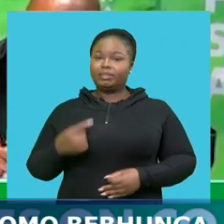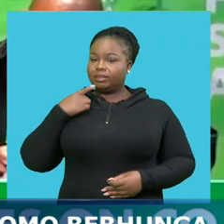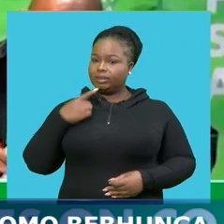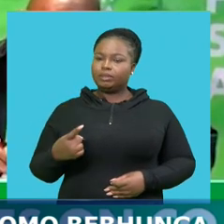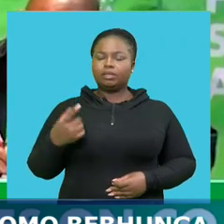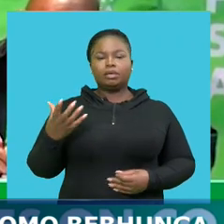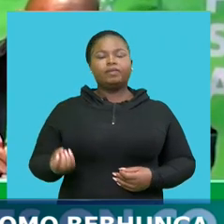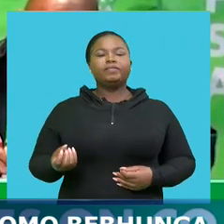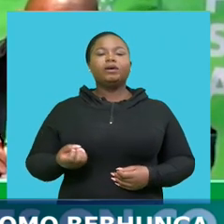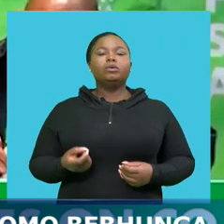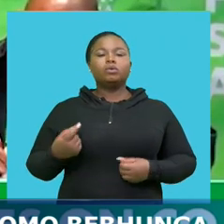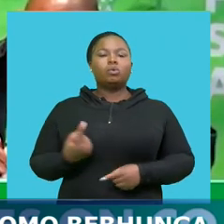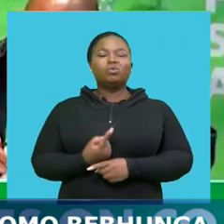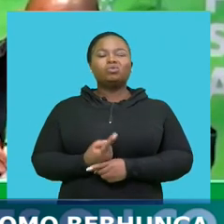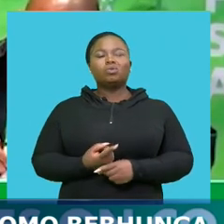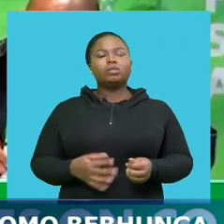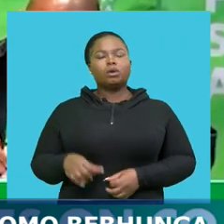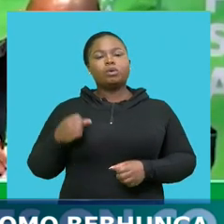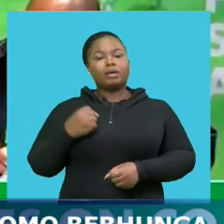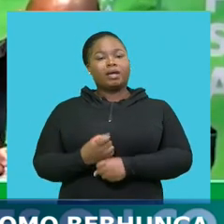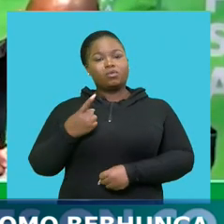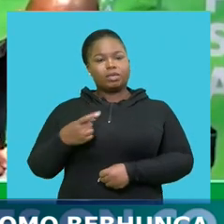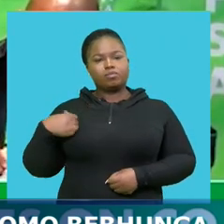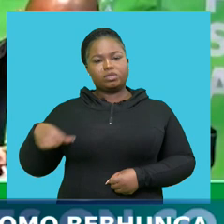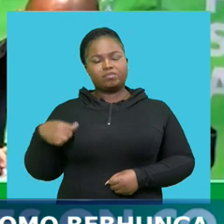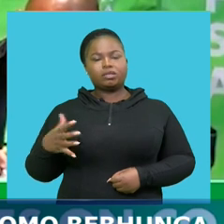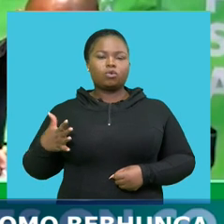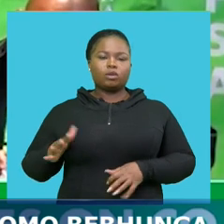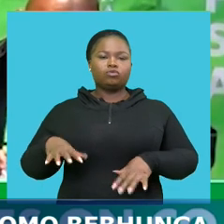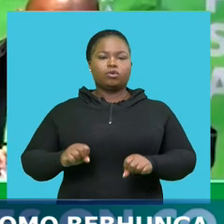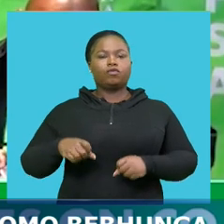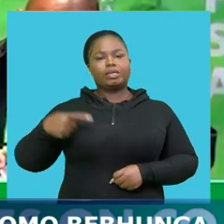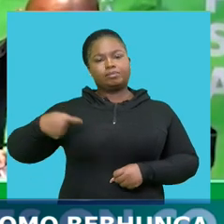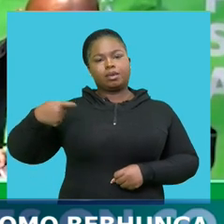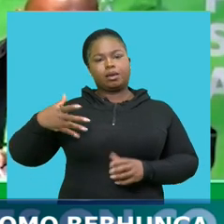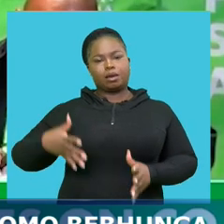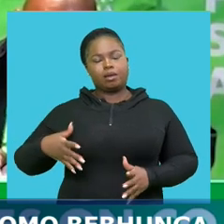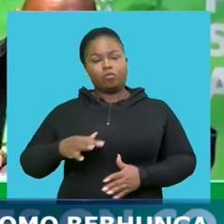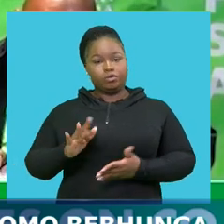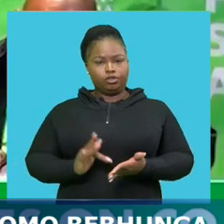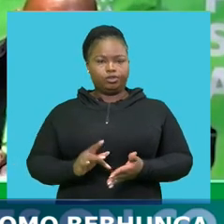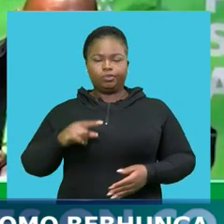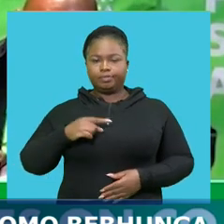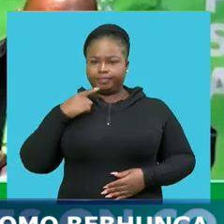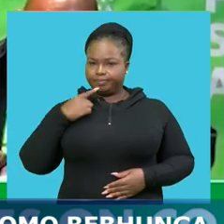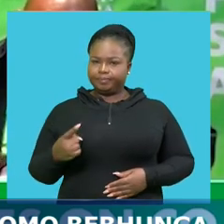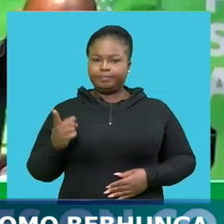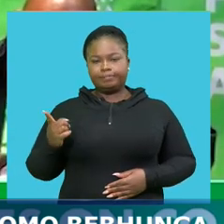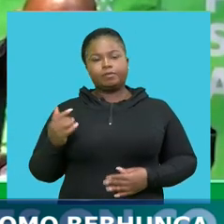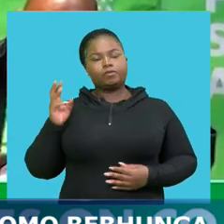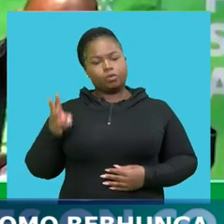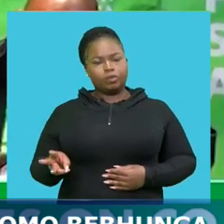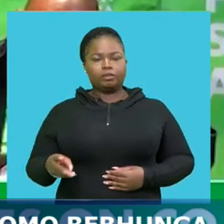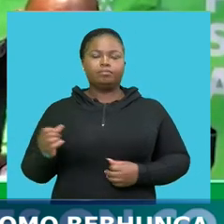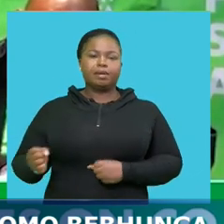lijonge inzuzo kumasipala ombaxa waseRhawutini. Kwisikhundla sikasomlomo lisoleka ngelithi liza